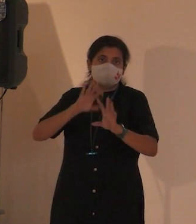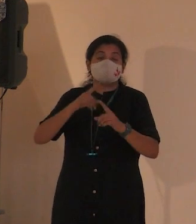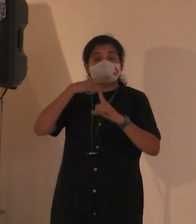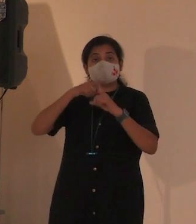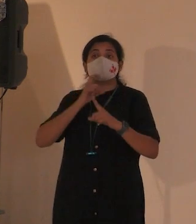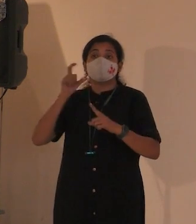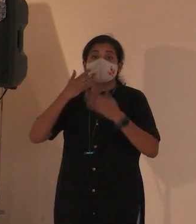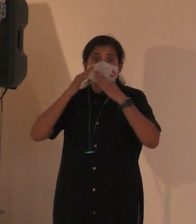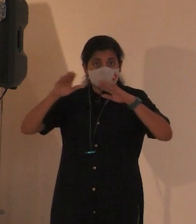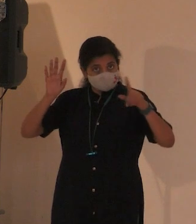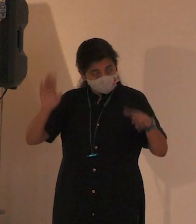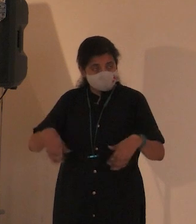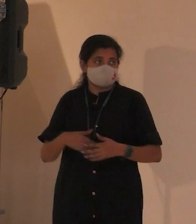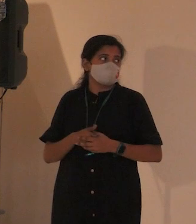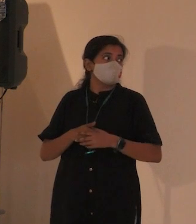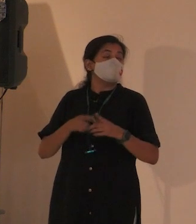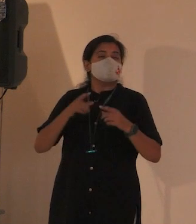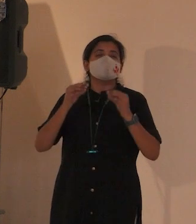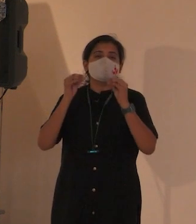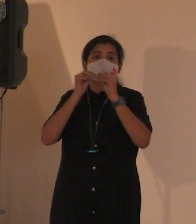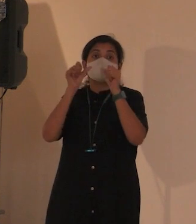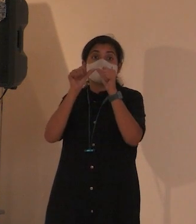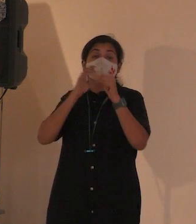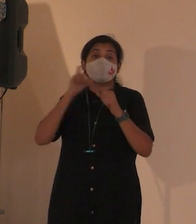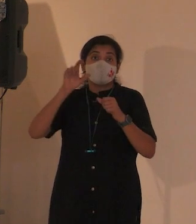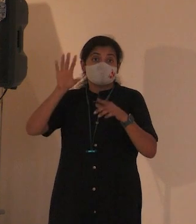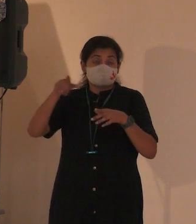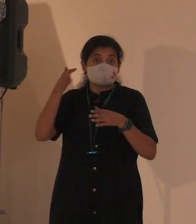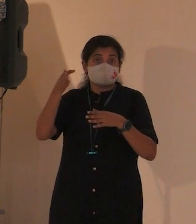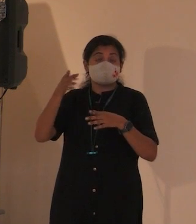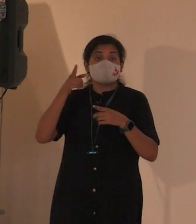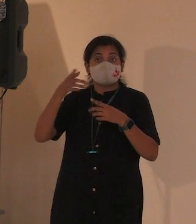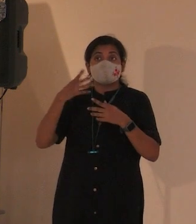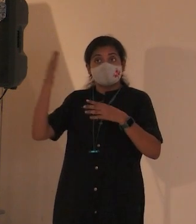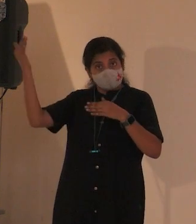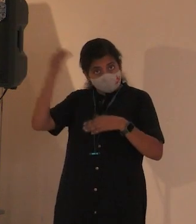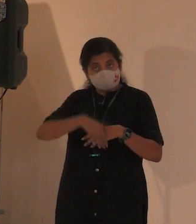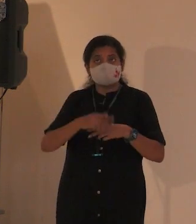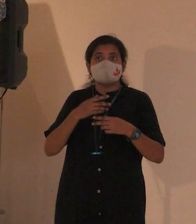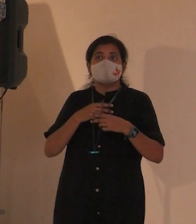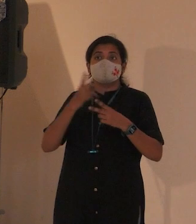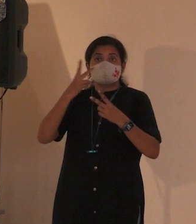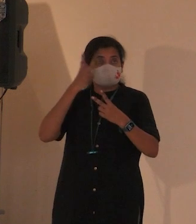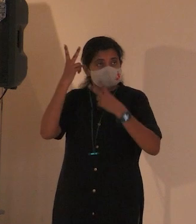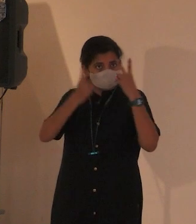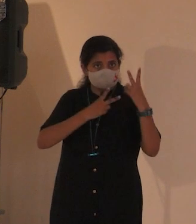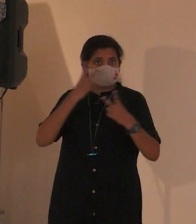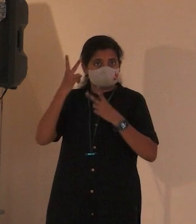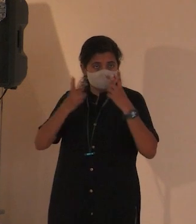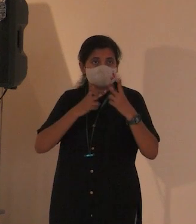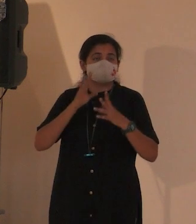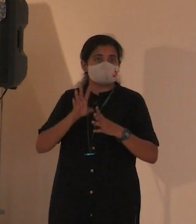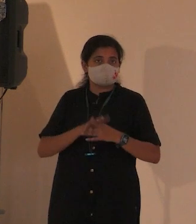students from BA colleges who actually come and look at the museum and